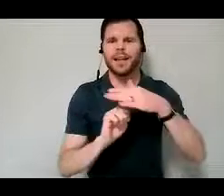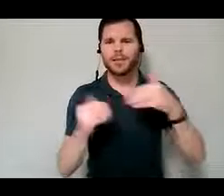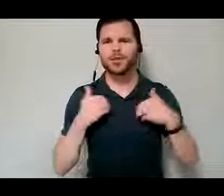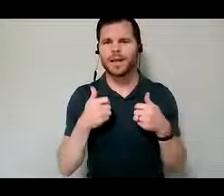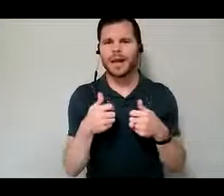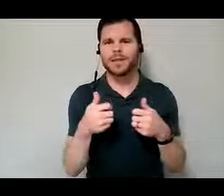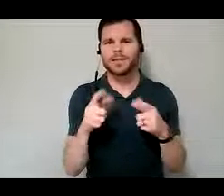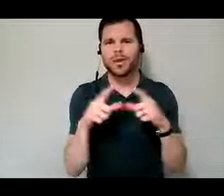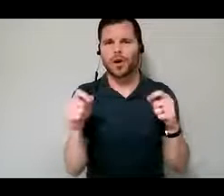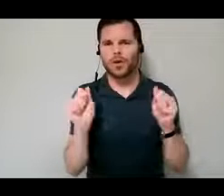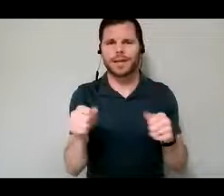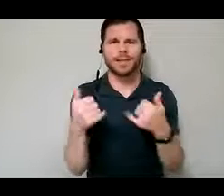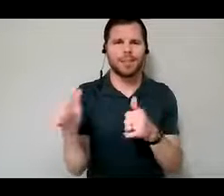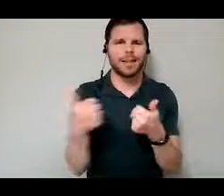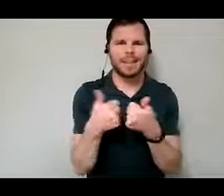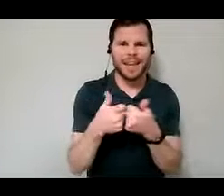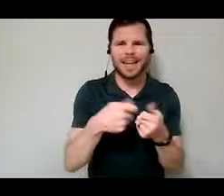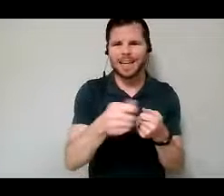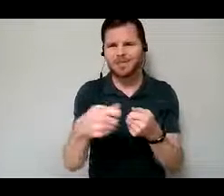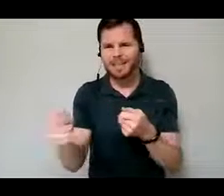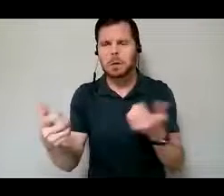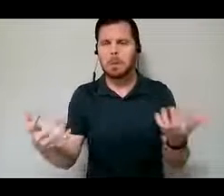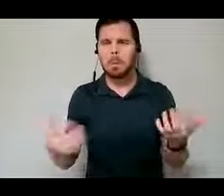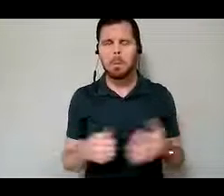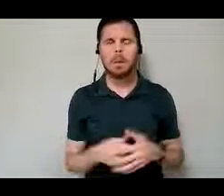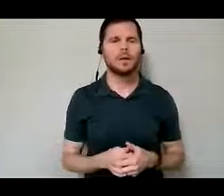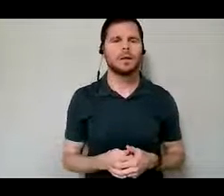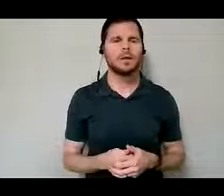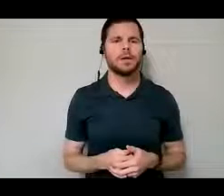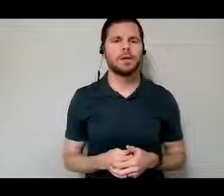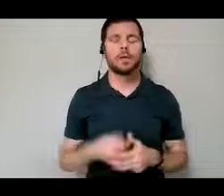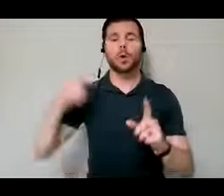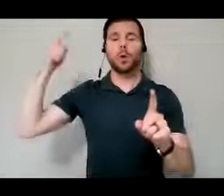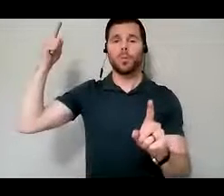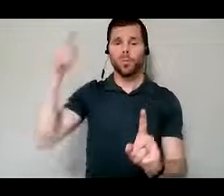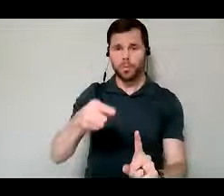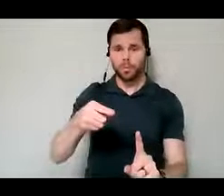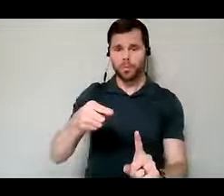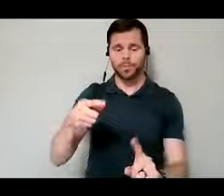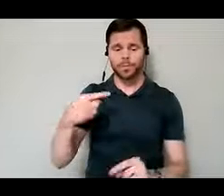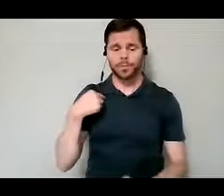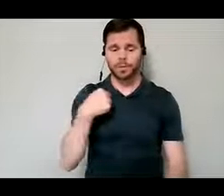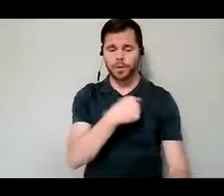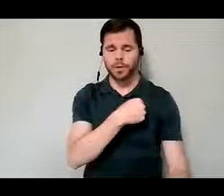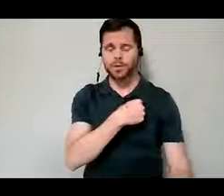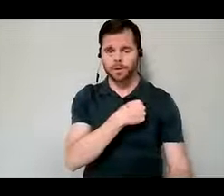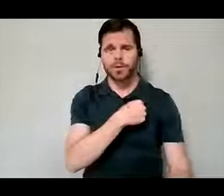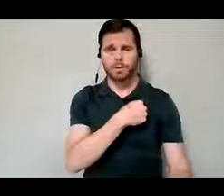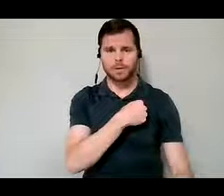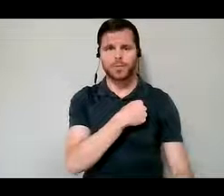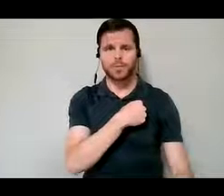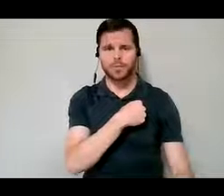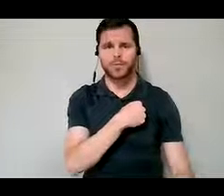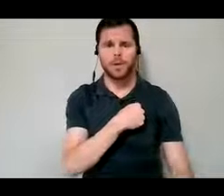different careers. So what we'd like to offer is that we have written into grants ways to support